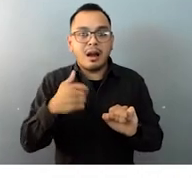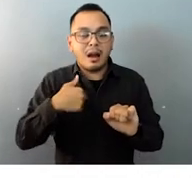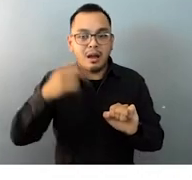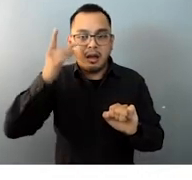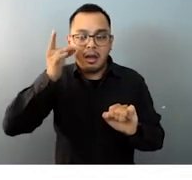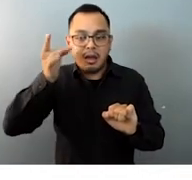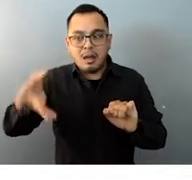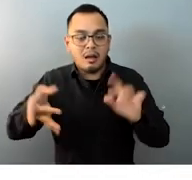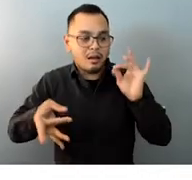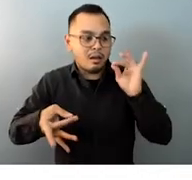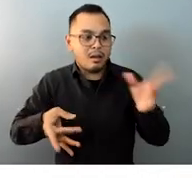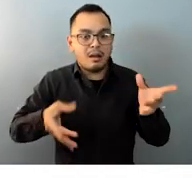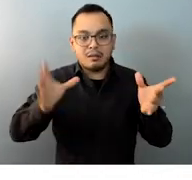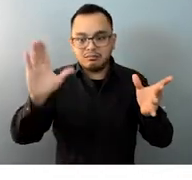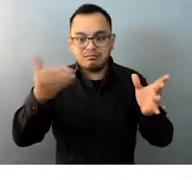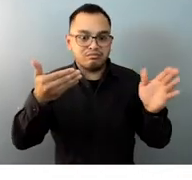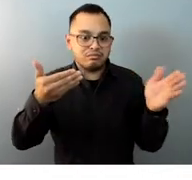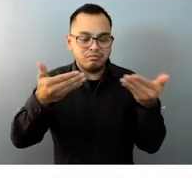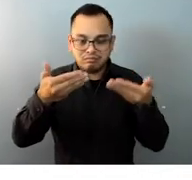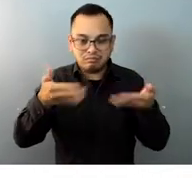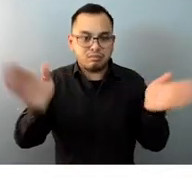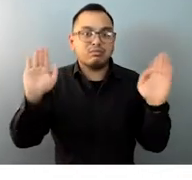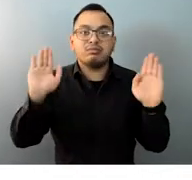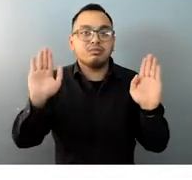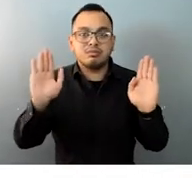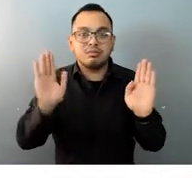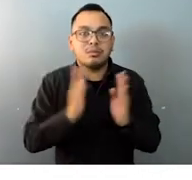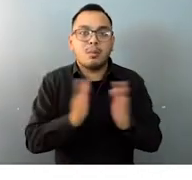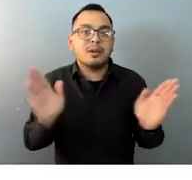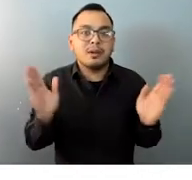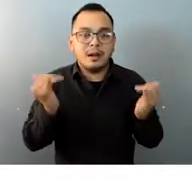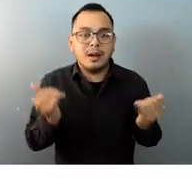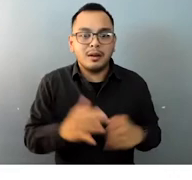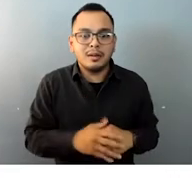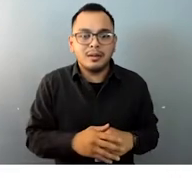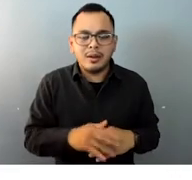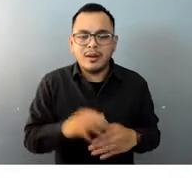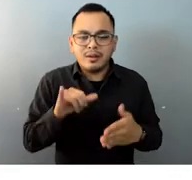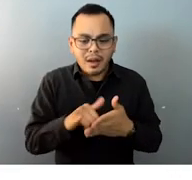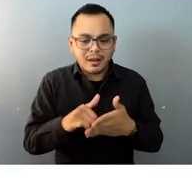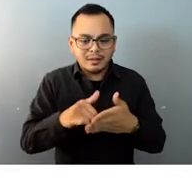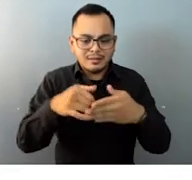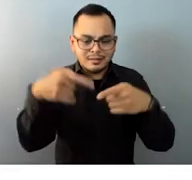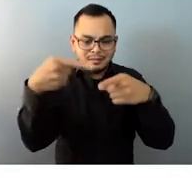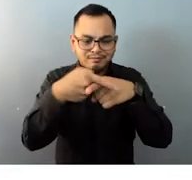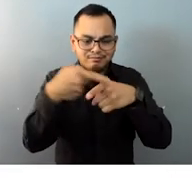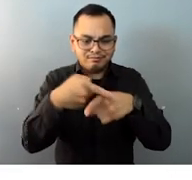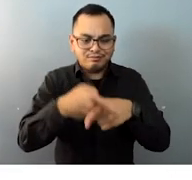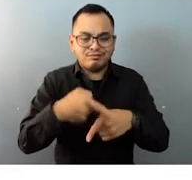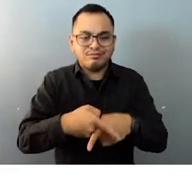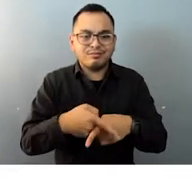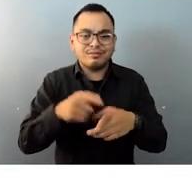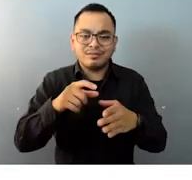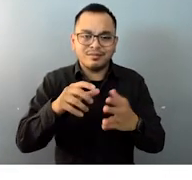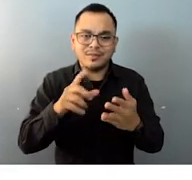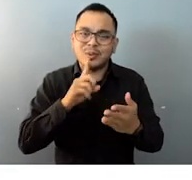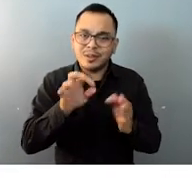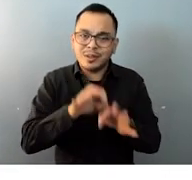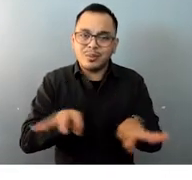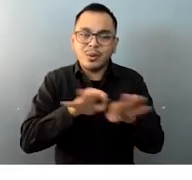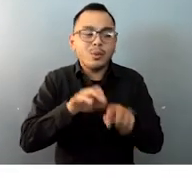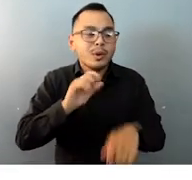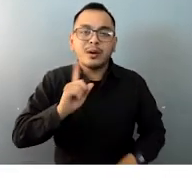literally, fell from my eyes. I mean, my gosh, the intersectionality, I just can't stress that